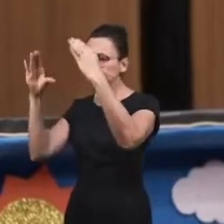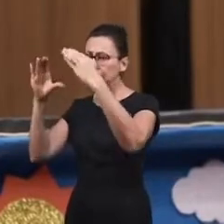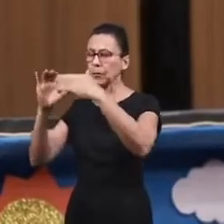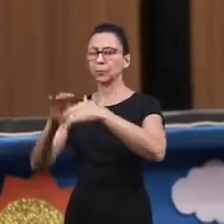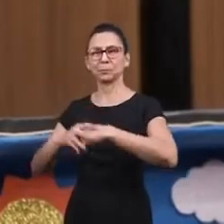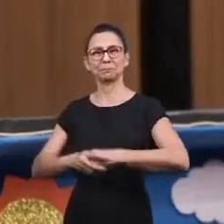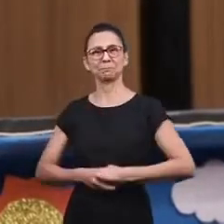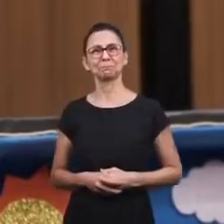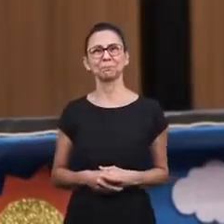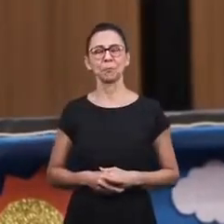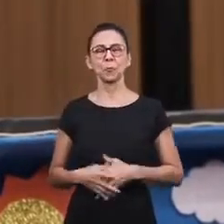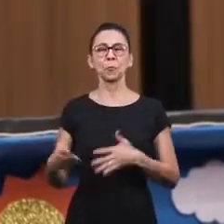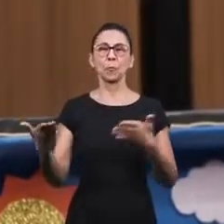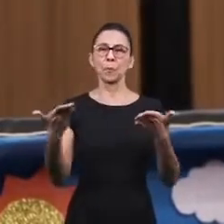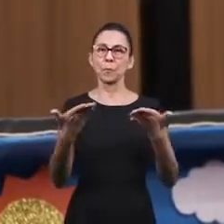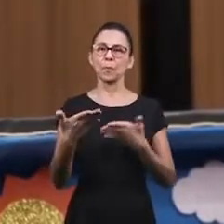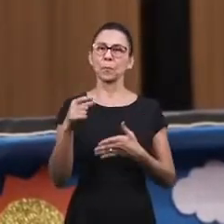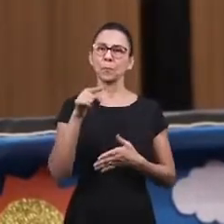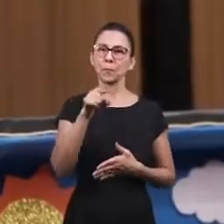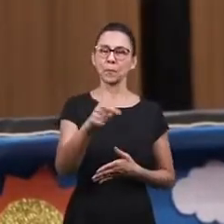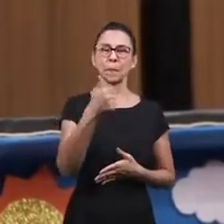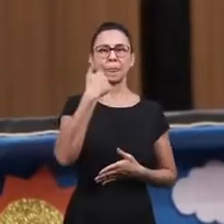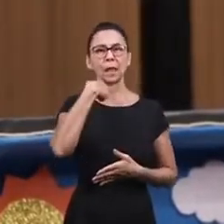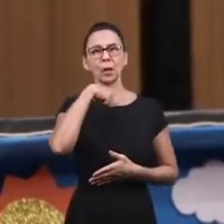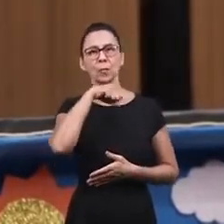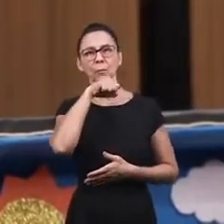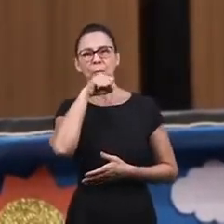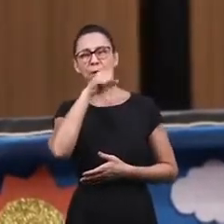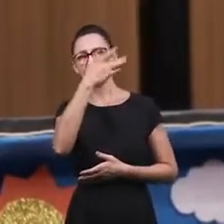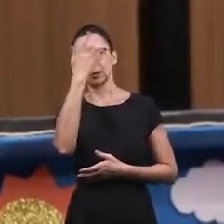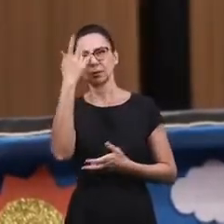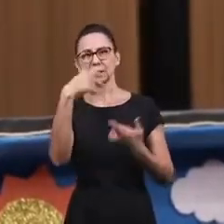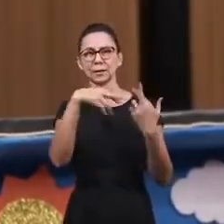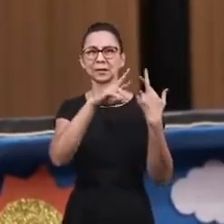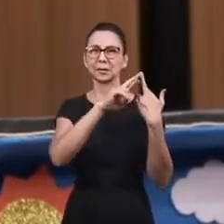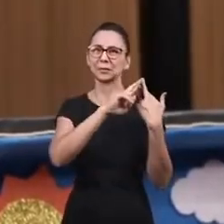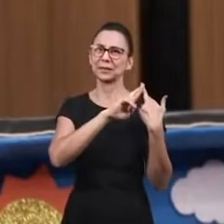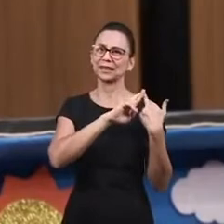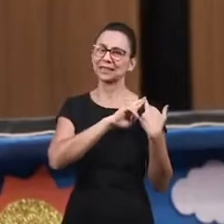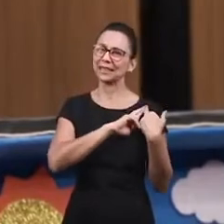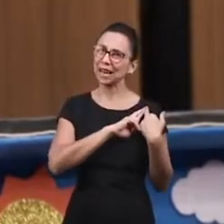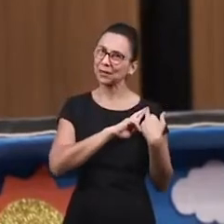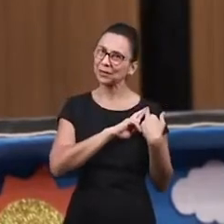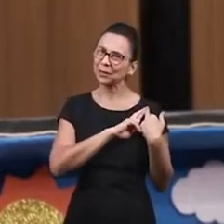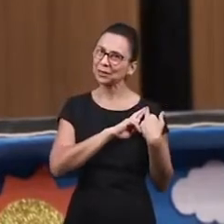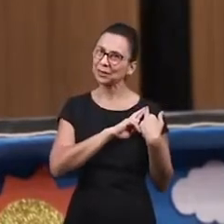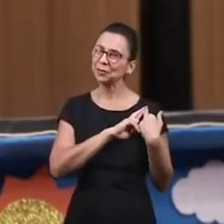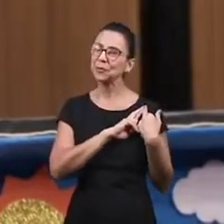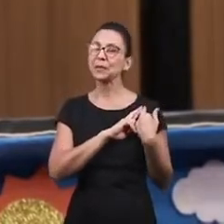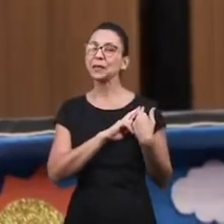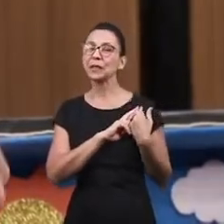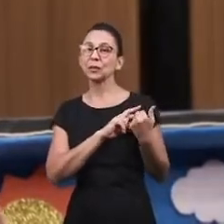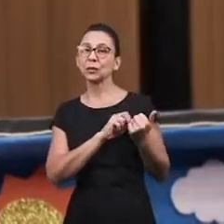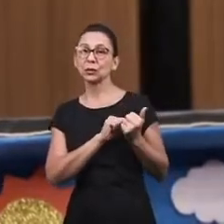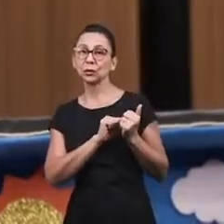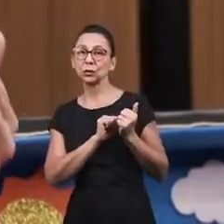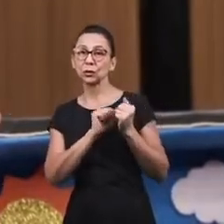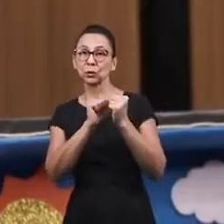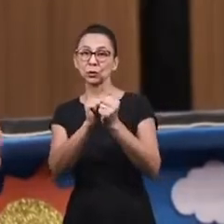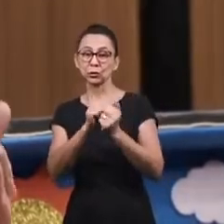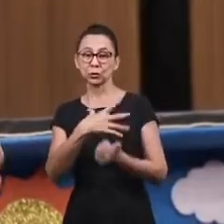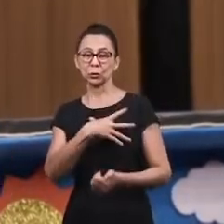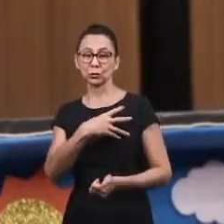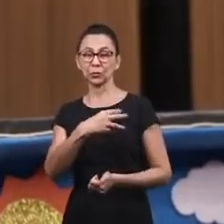now, I invite you all, mothers and those responsible, to end our class,